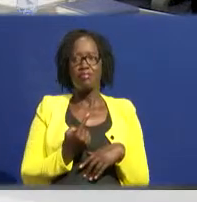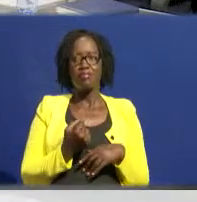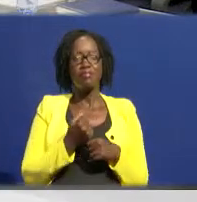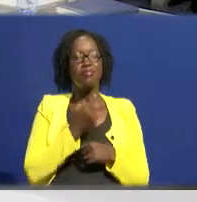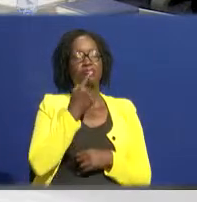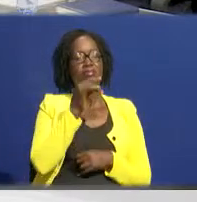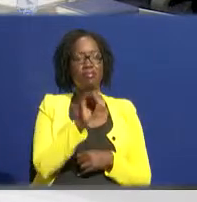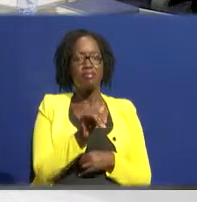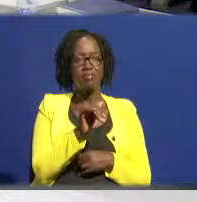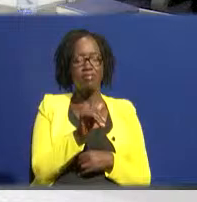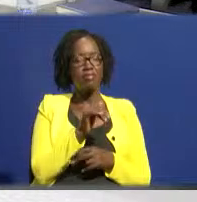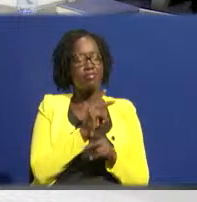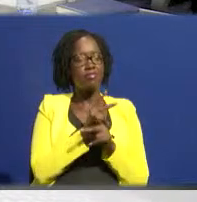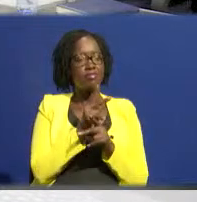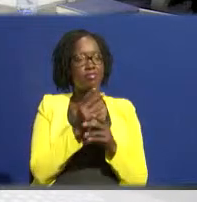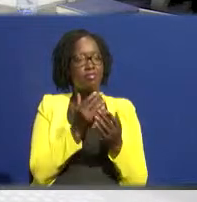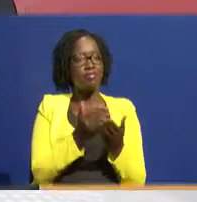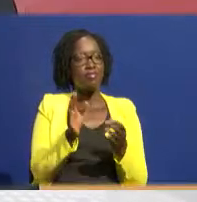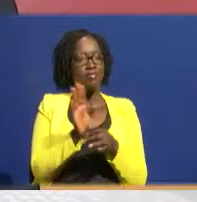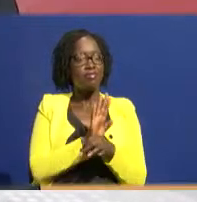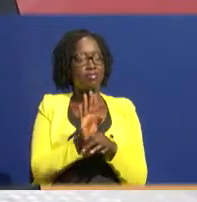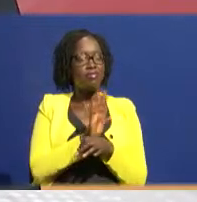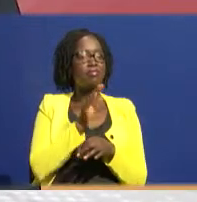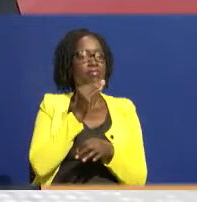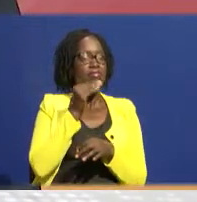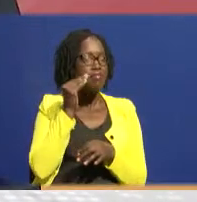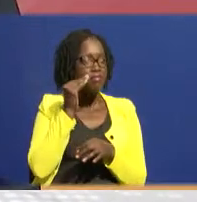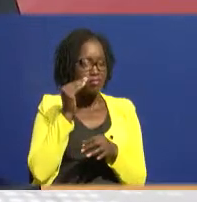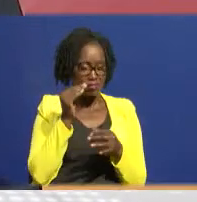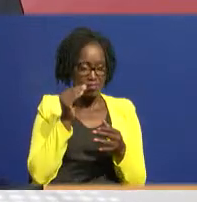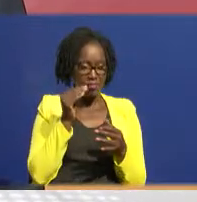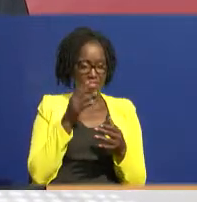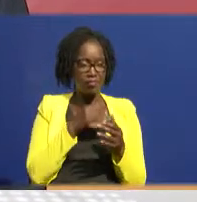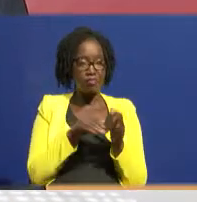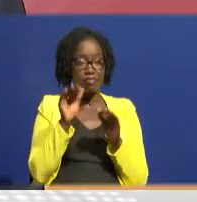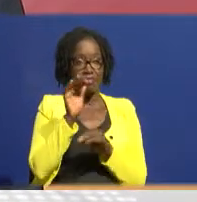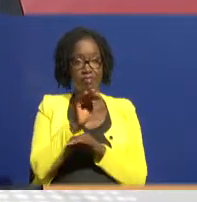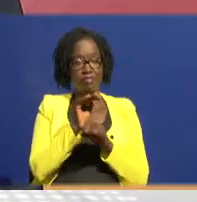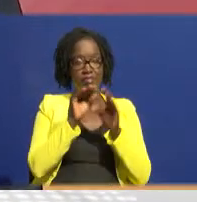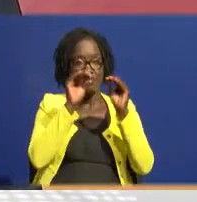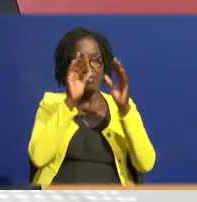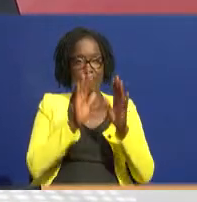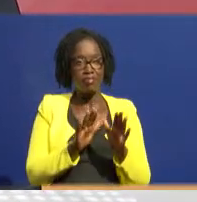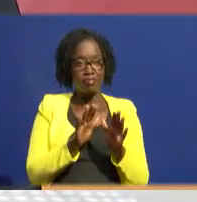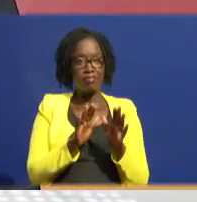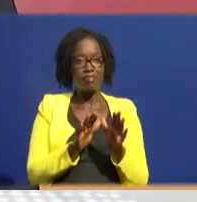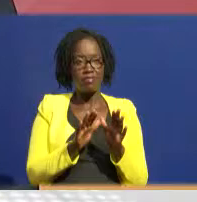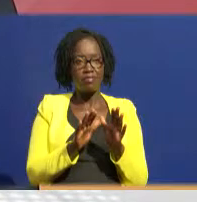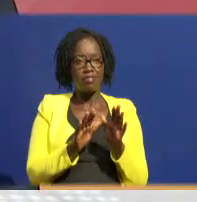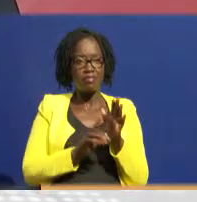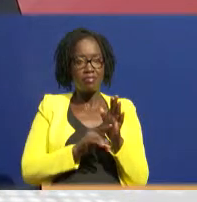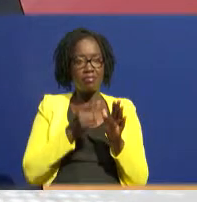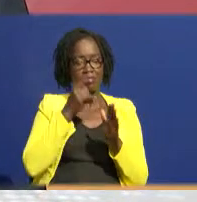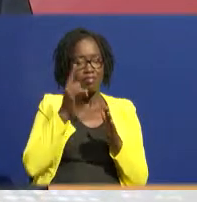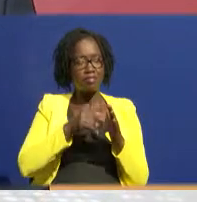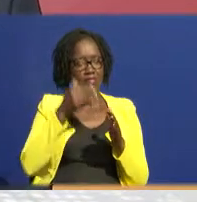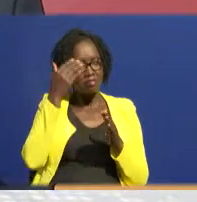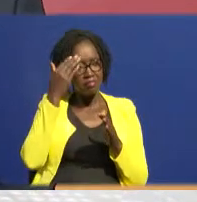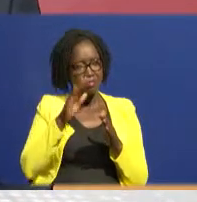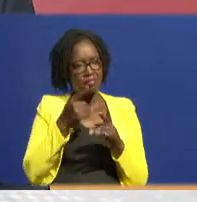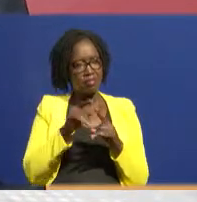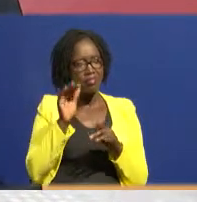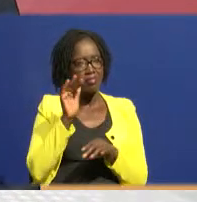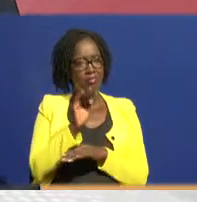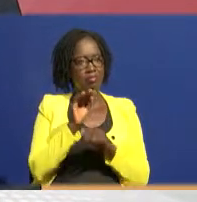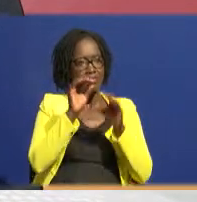that we keep our children busy at home, and we'll request the teachers. I don't know what the ministry is saying about this, but I will request